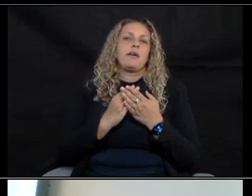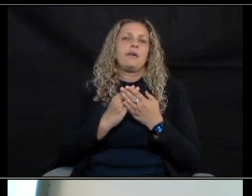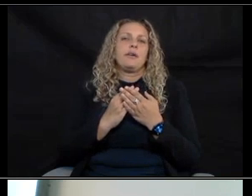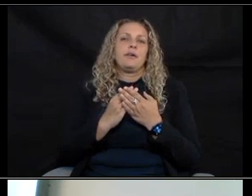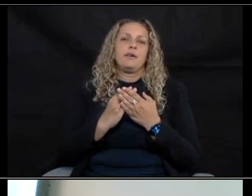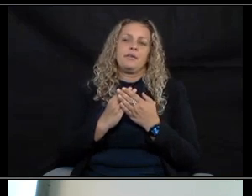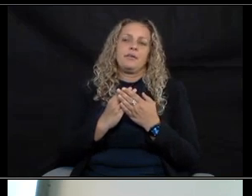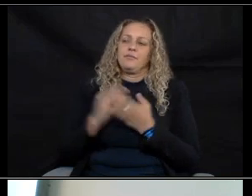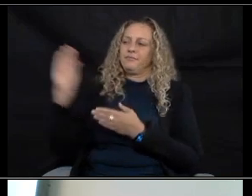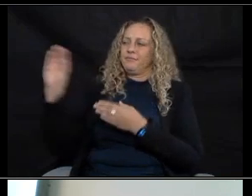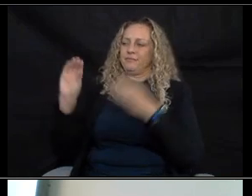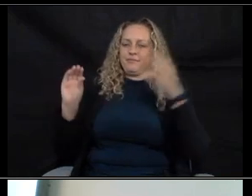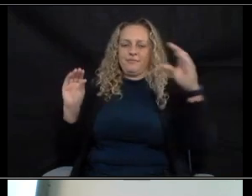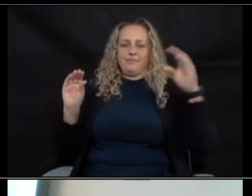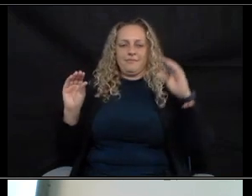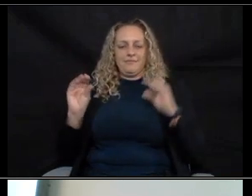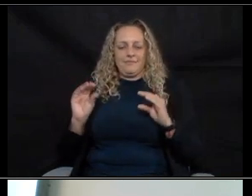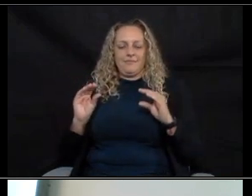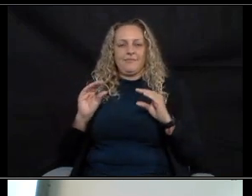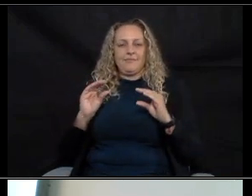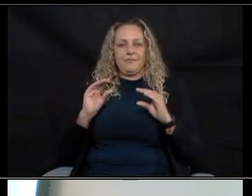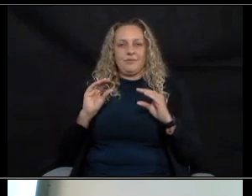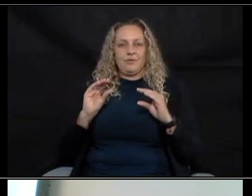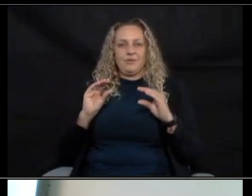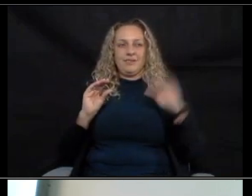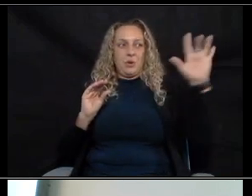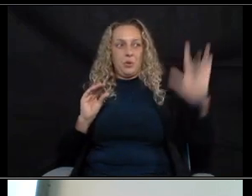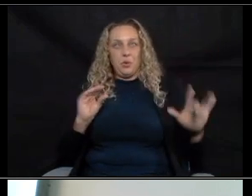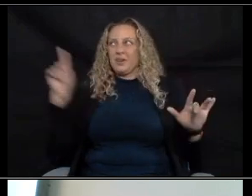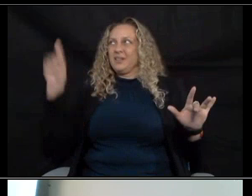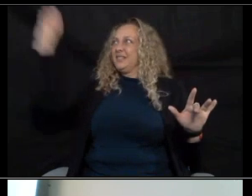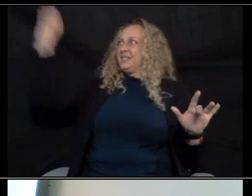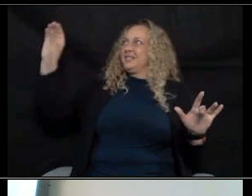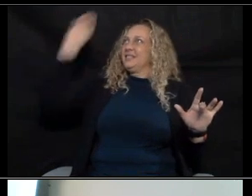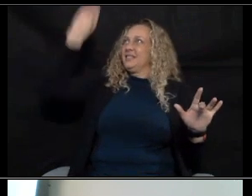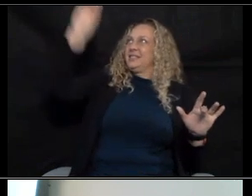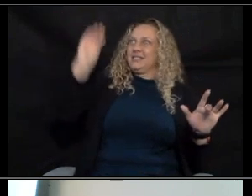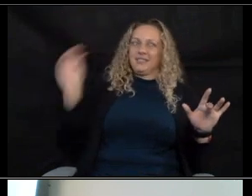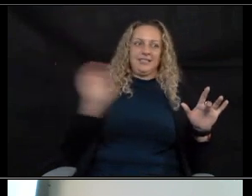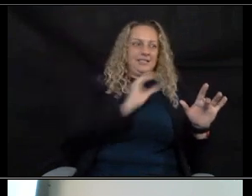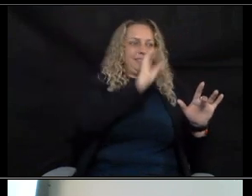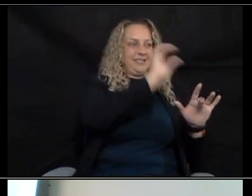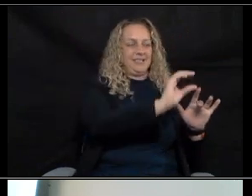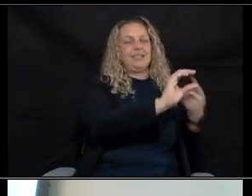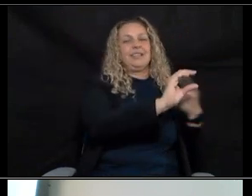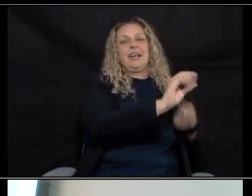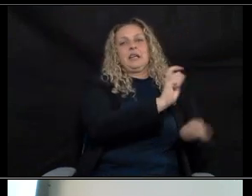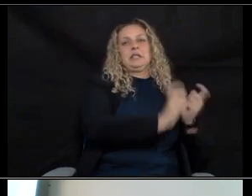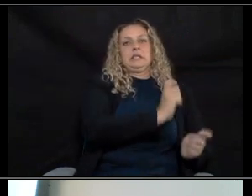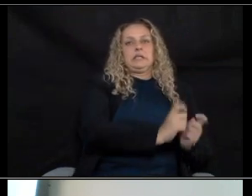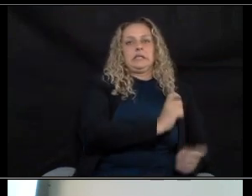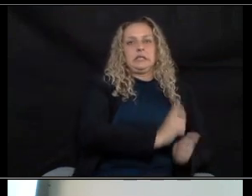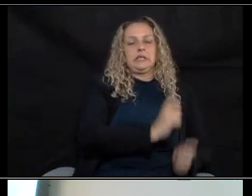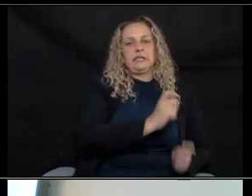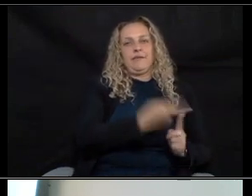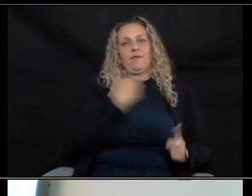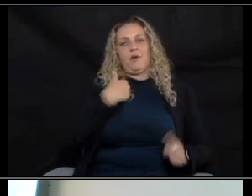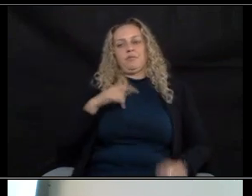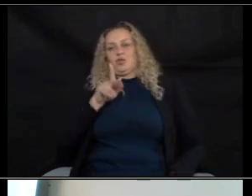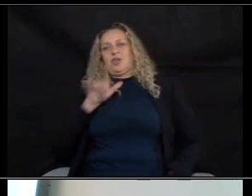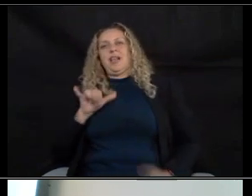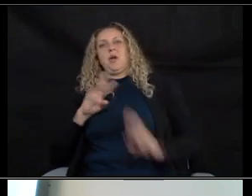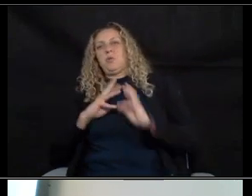undesignated fund balance to make up for that hole and make some adjustments in what we initially proposed to the commission in our July workshop. So we'll